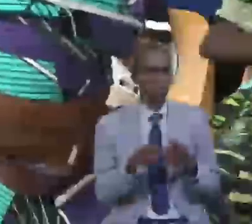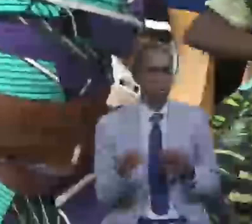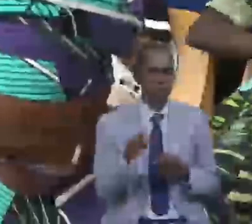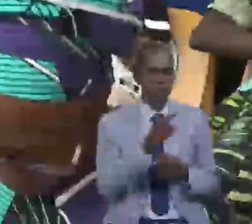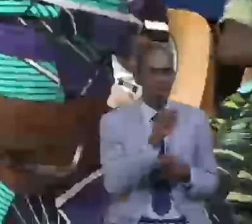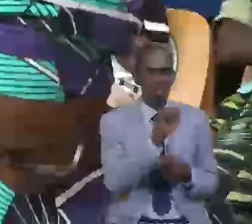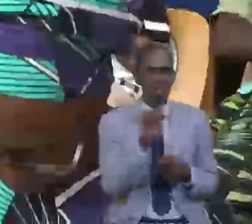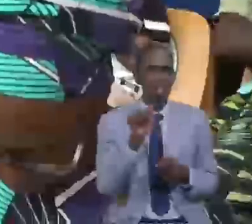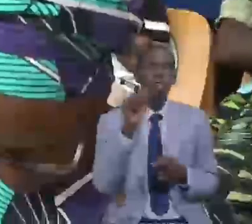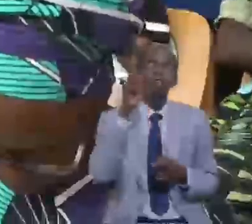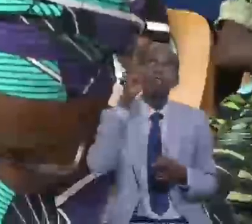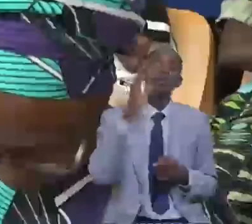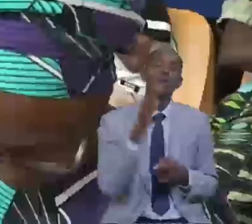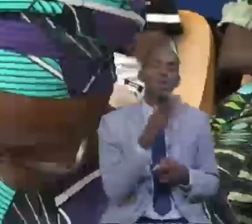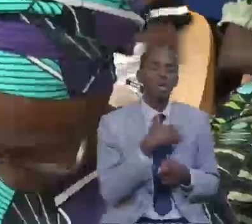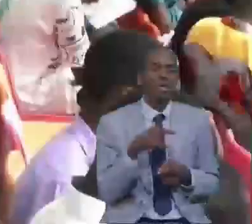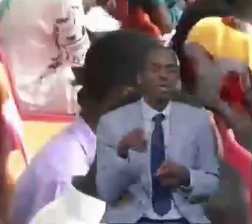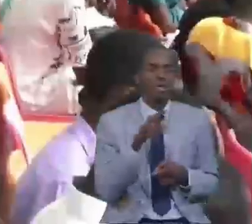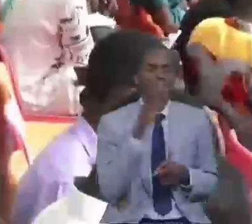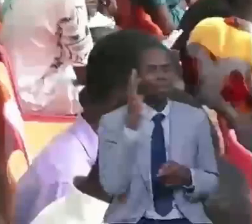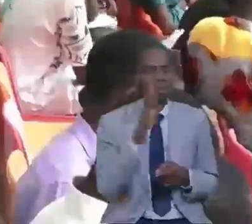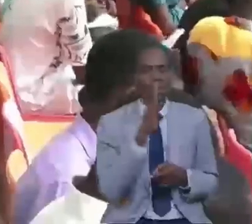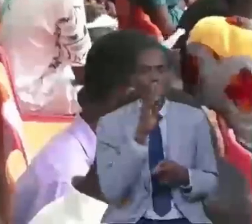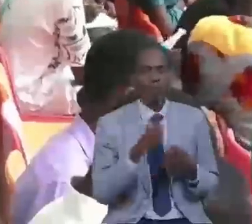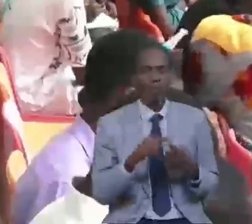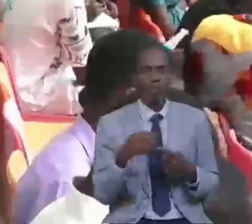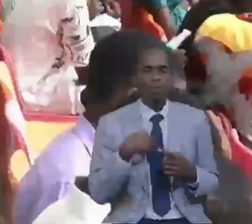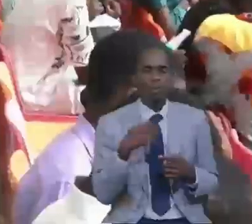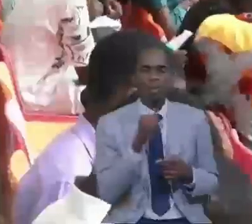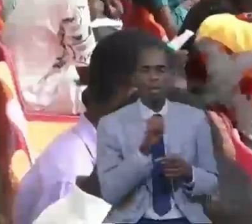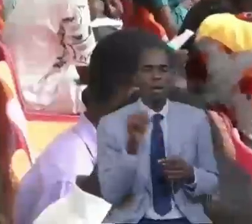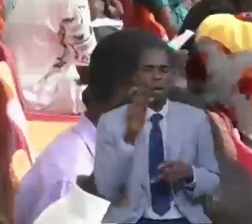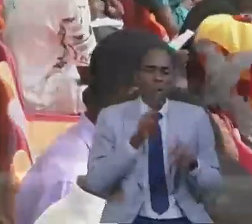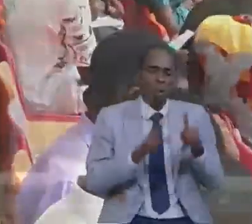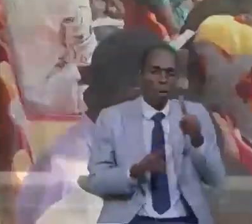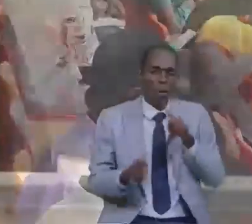is attitude of acceptable